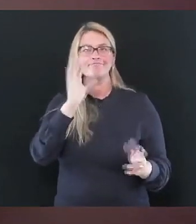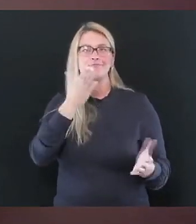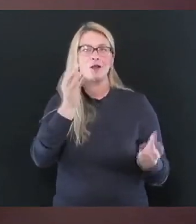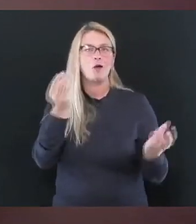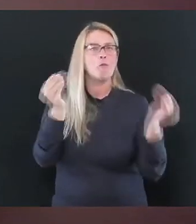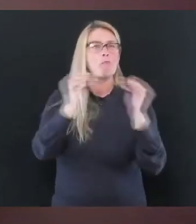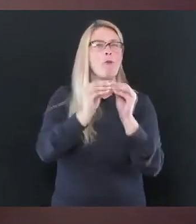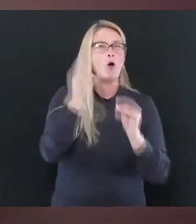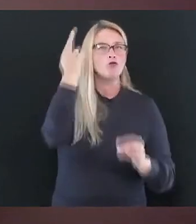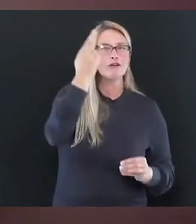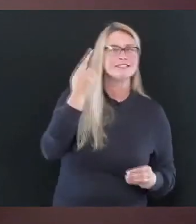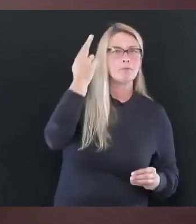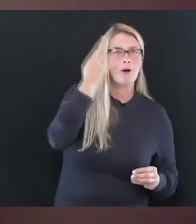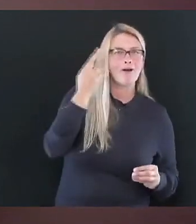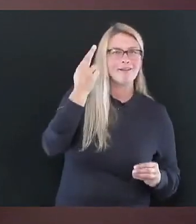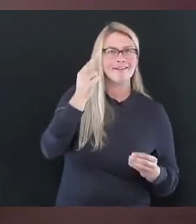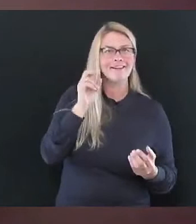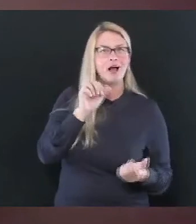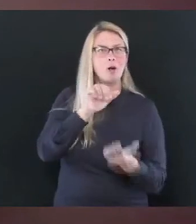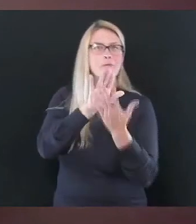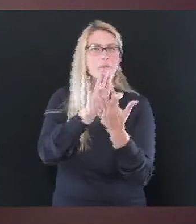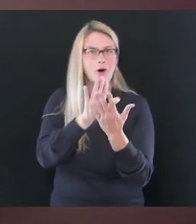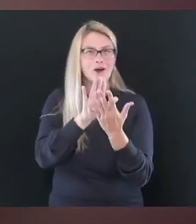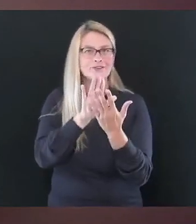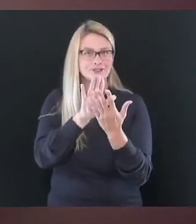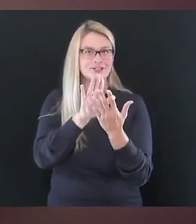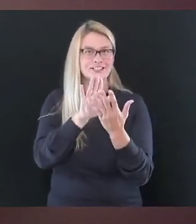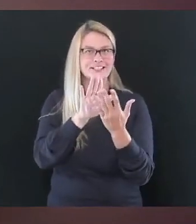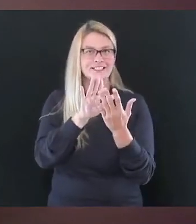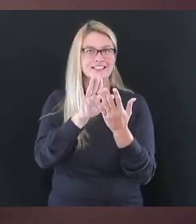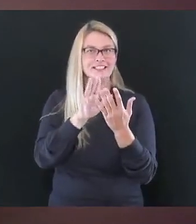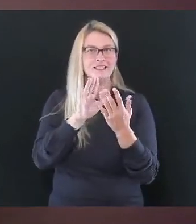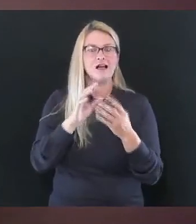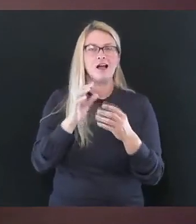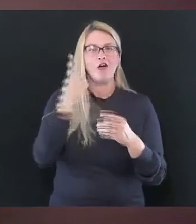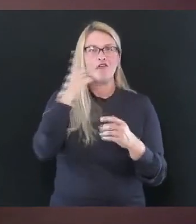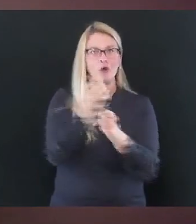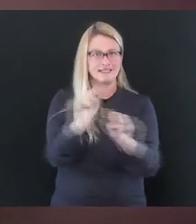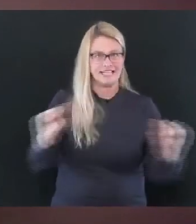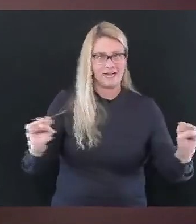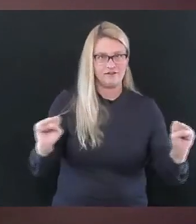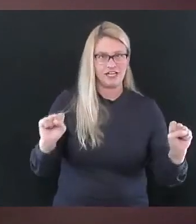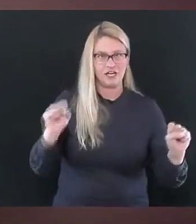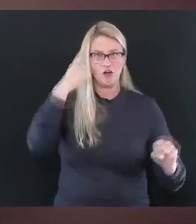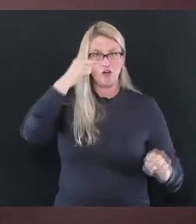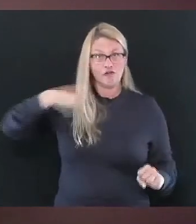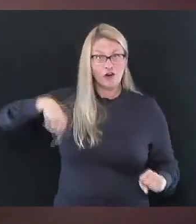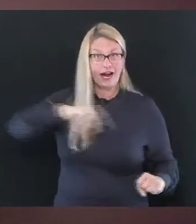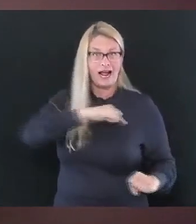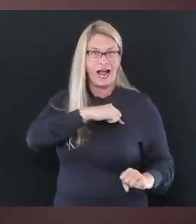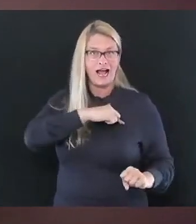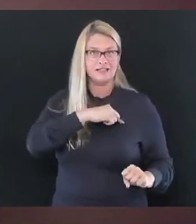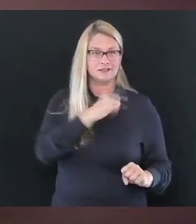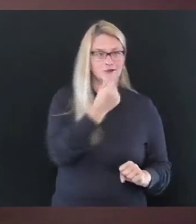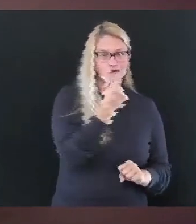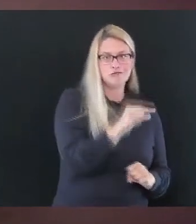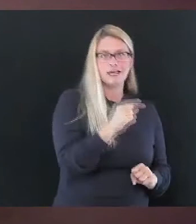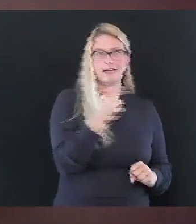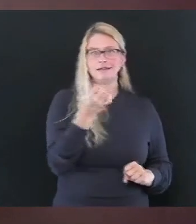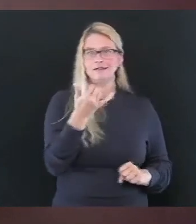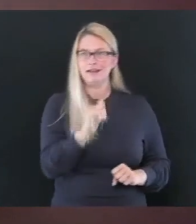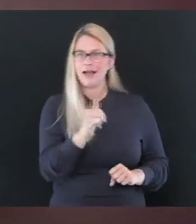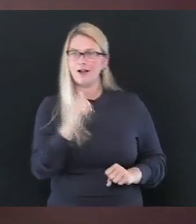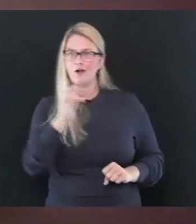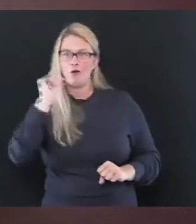real way to be able to, to have their county be safer. So for us, whether you're green or yellow or